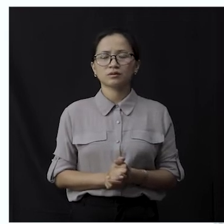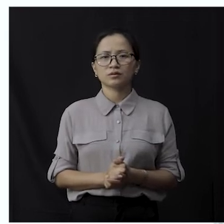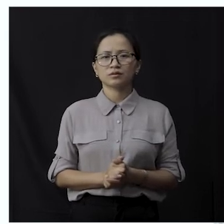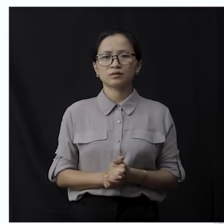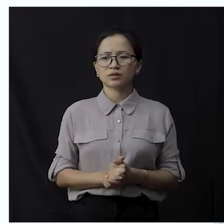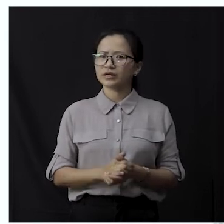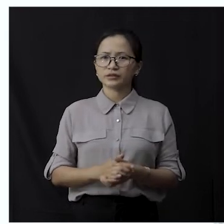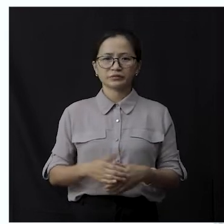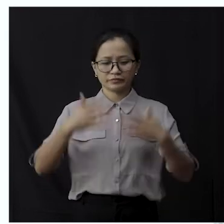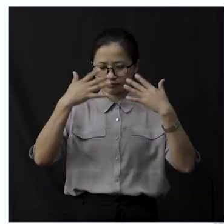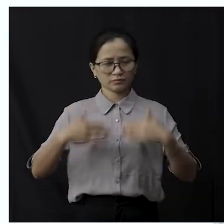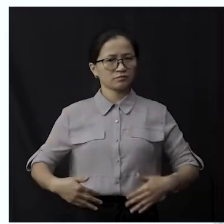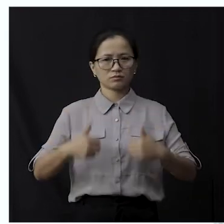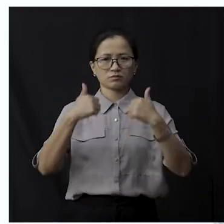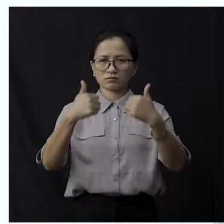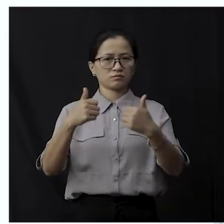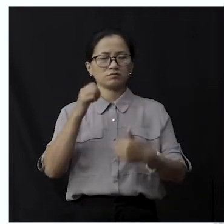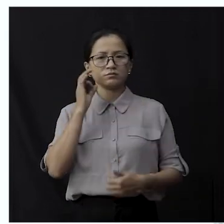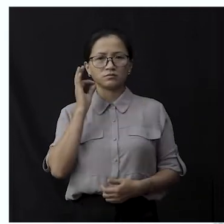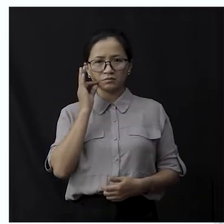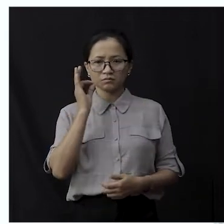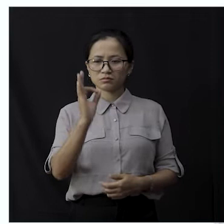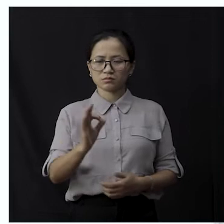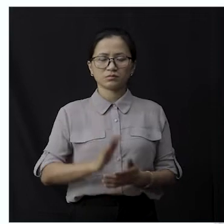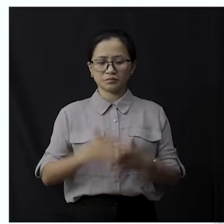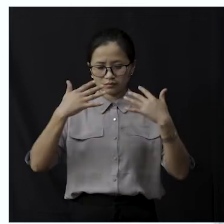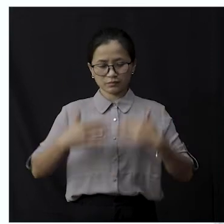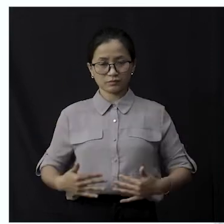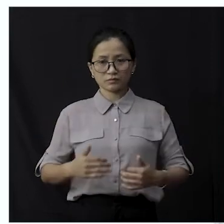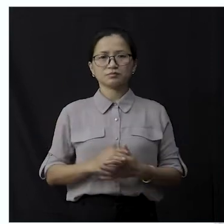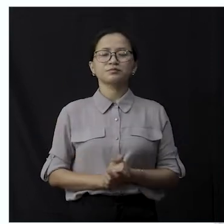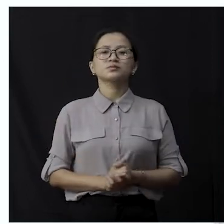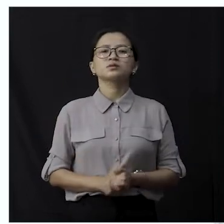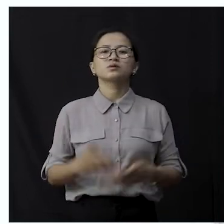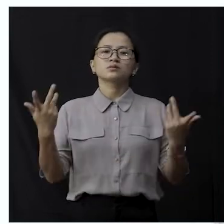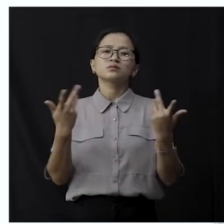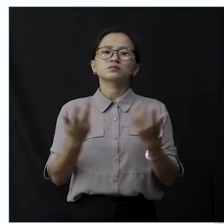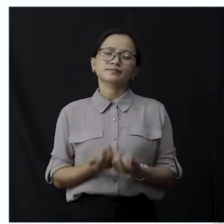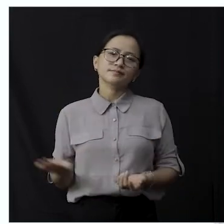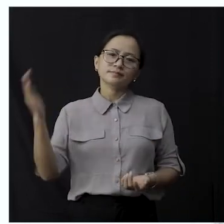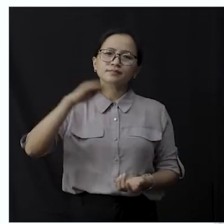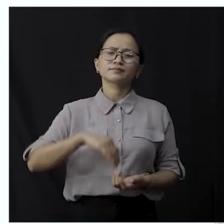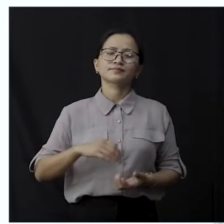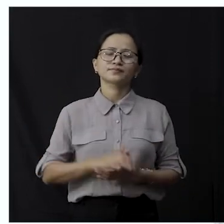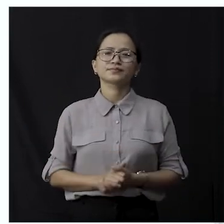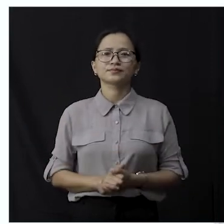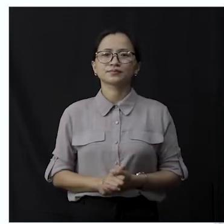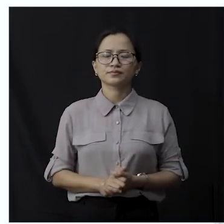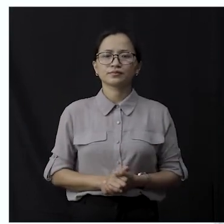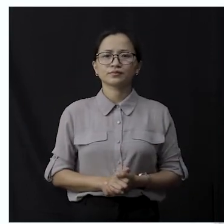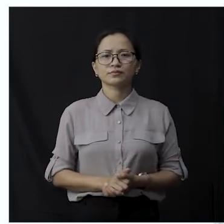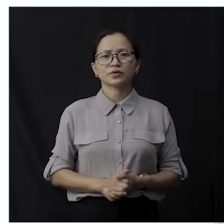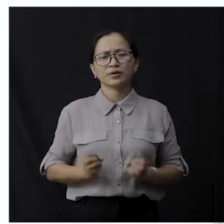it is very healthy. It is very important for our health, right? So where does milk come from, right? So we